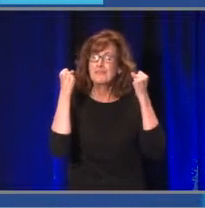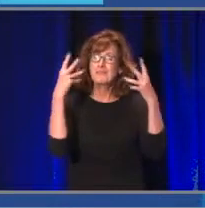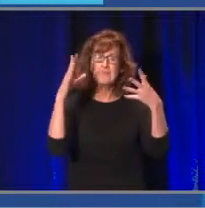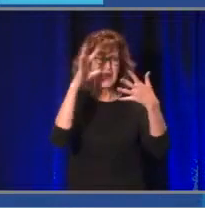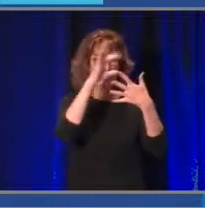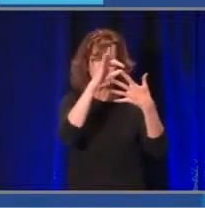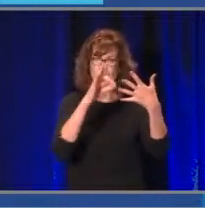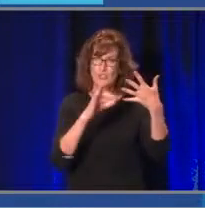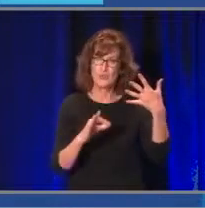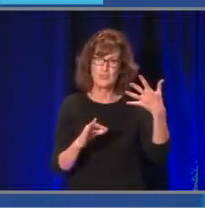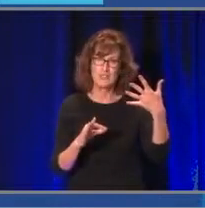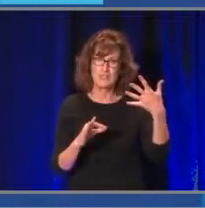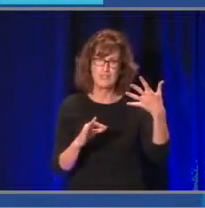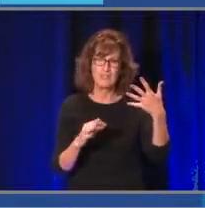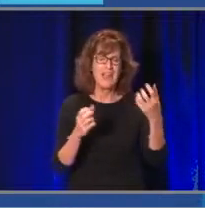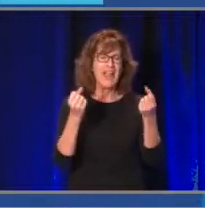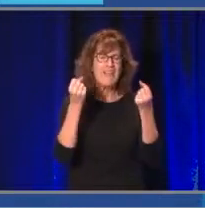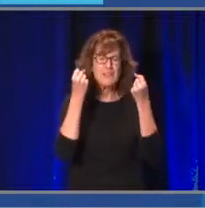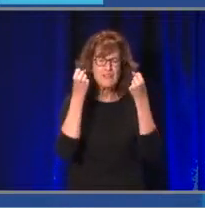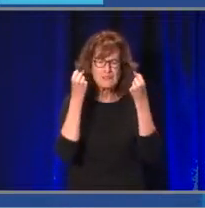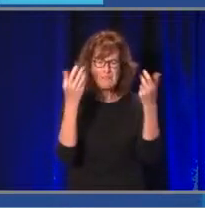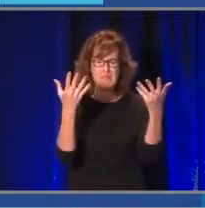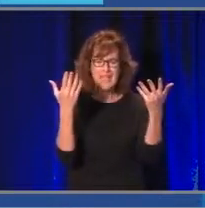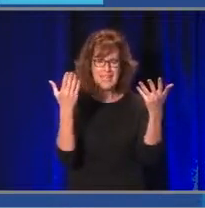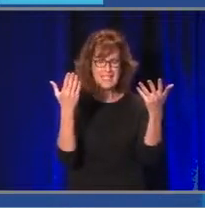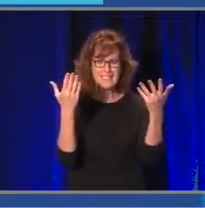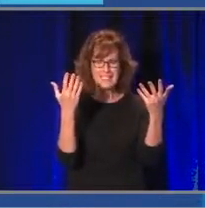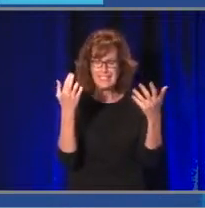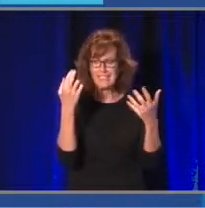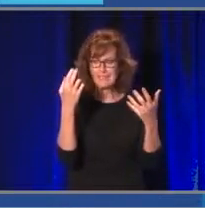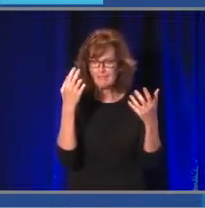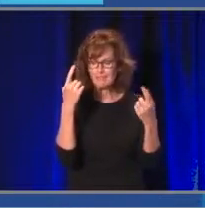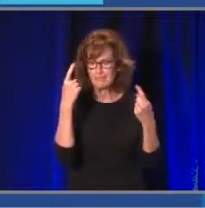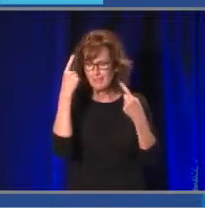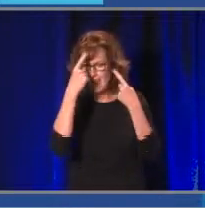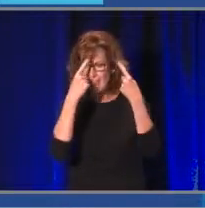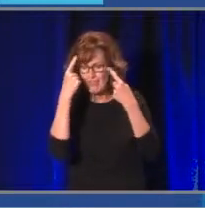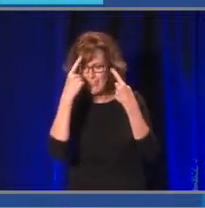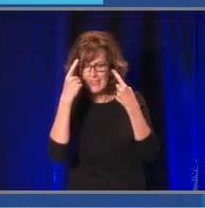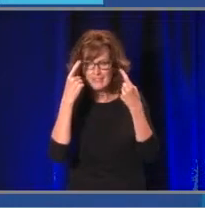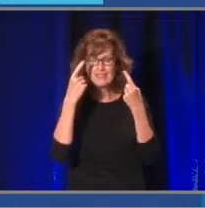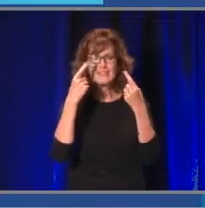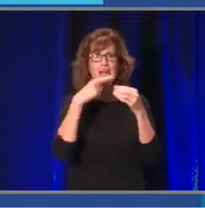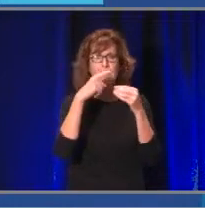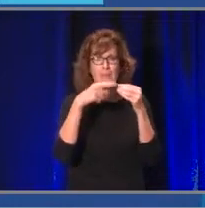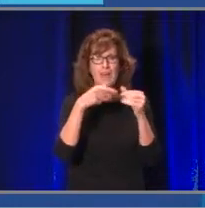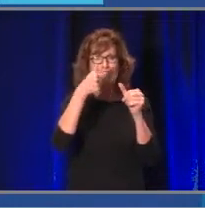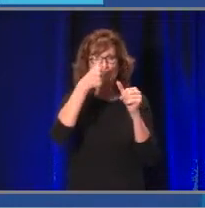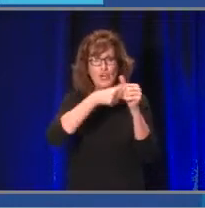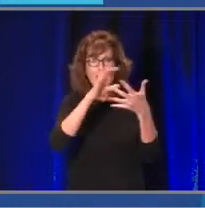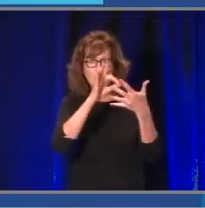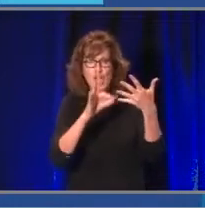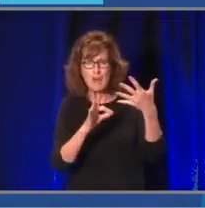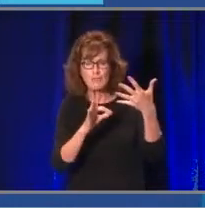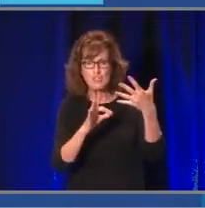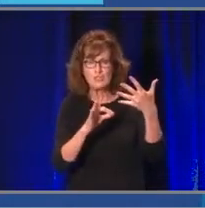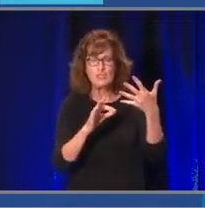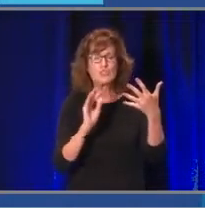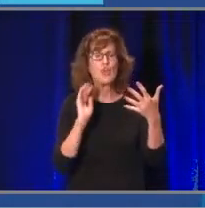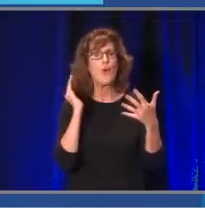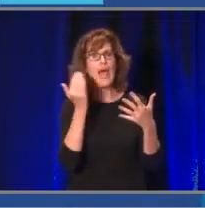amount of factors that go into that choice. And our focus is allowing every